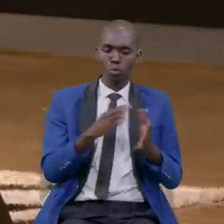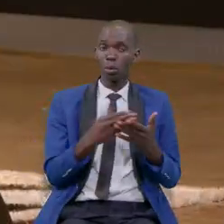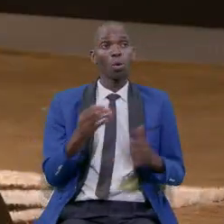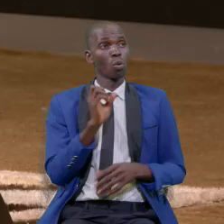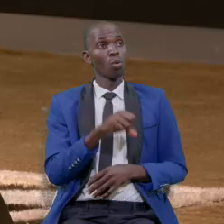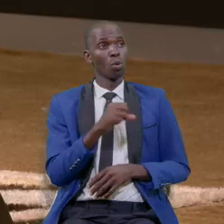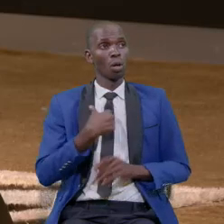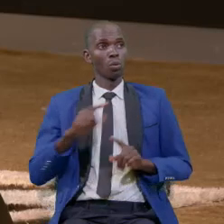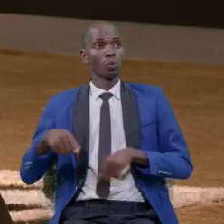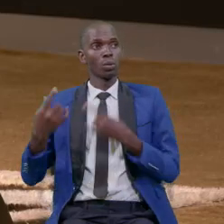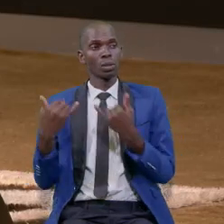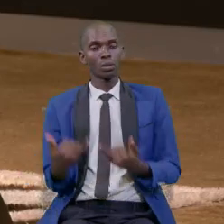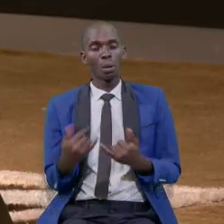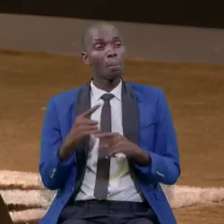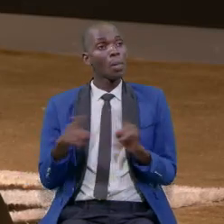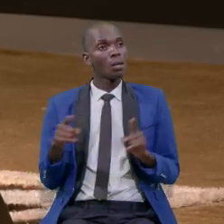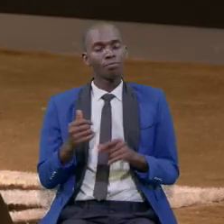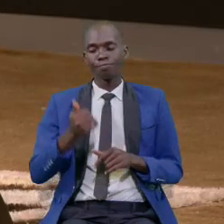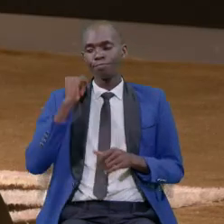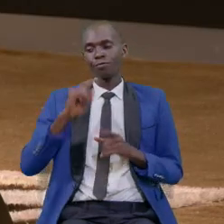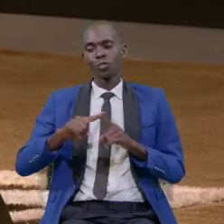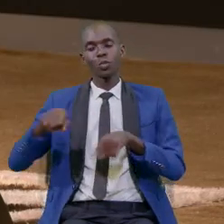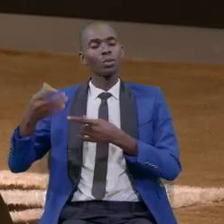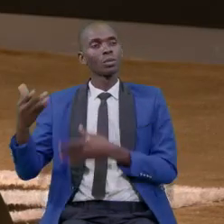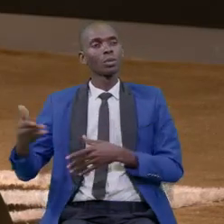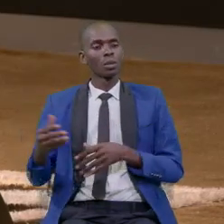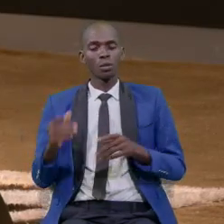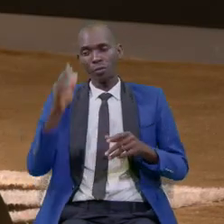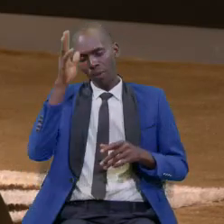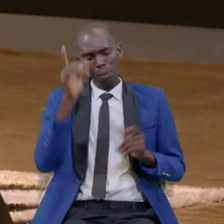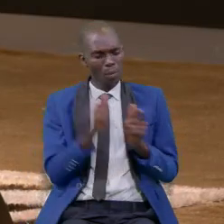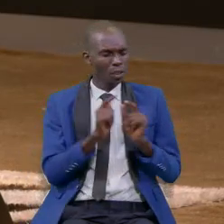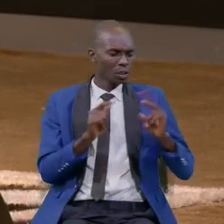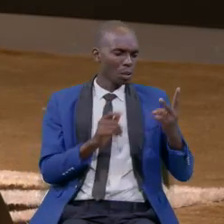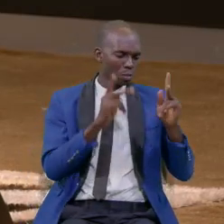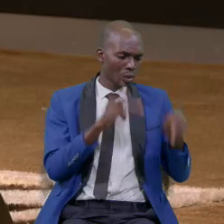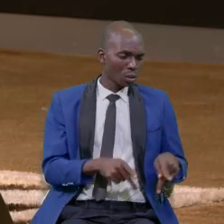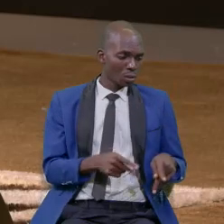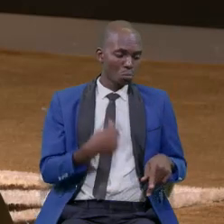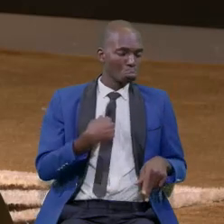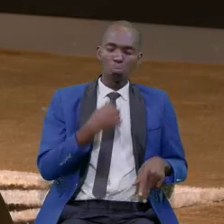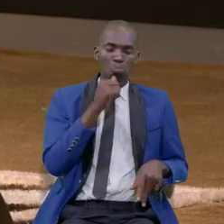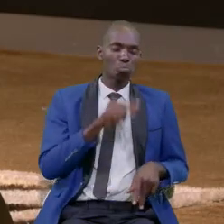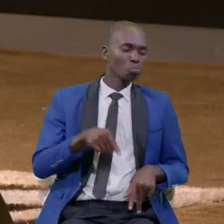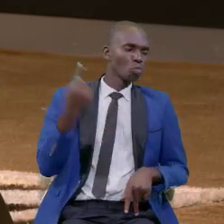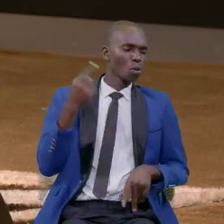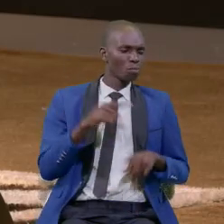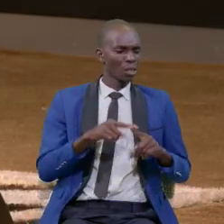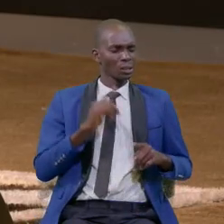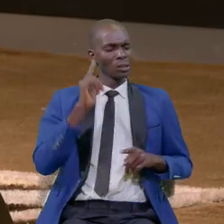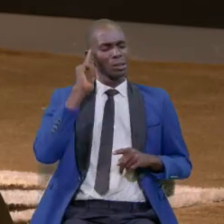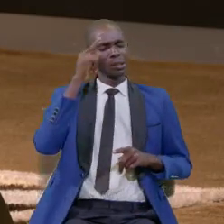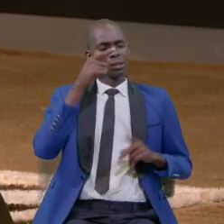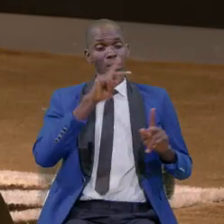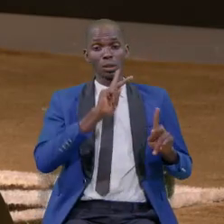I go, sir. He did not go. He came to the second one, I will not go. But later changed his